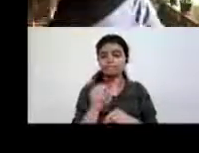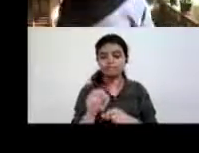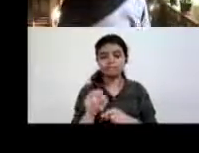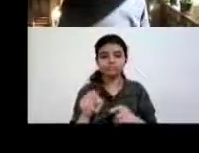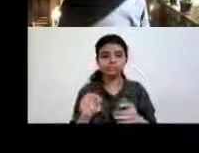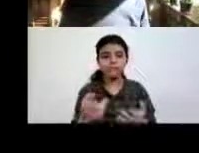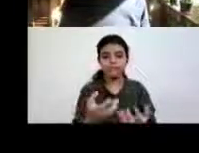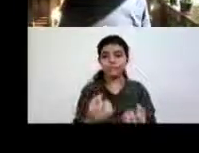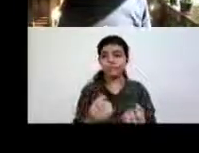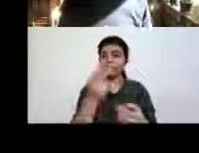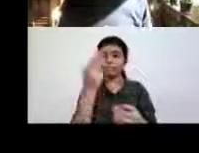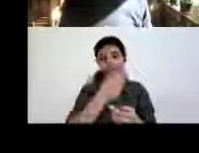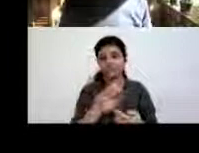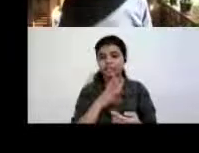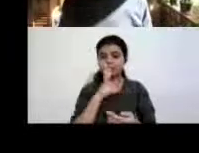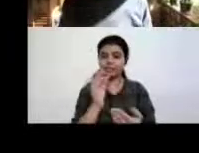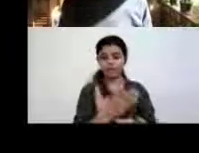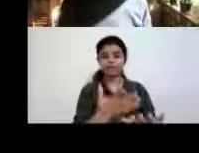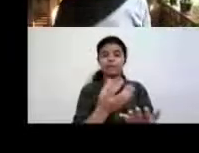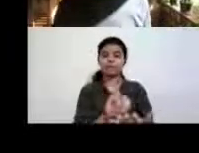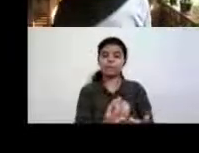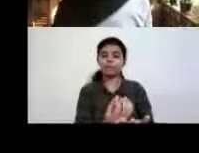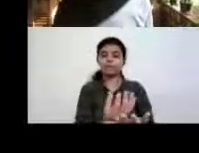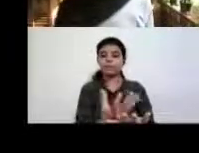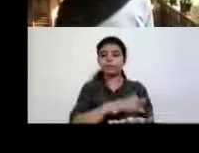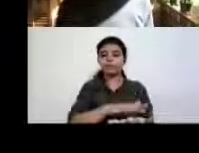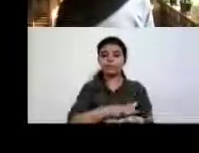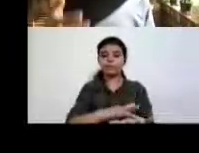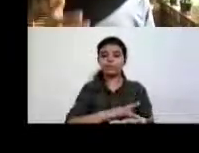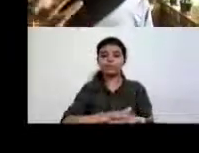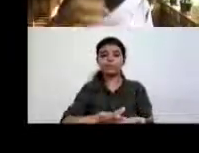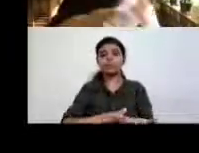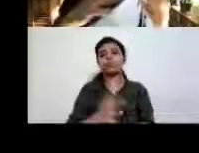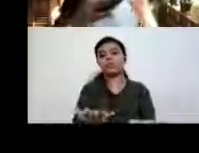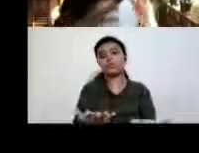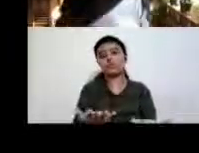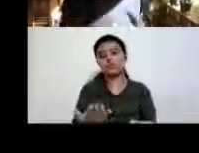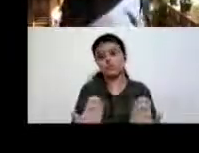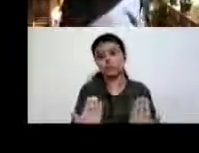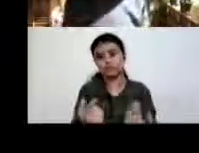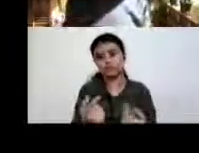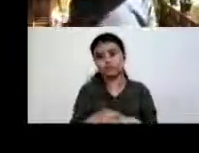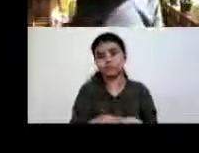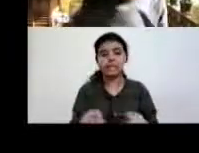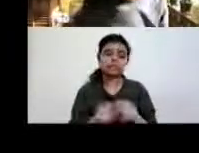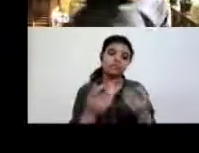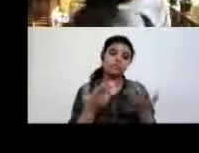tactile paintings. And yeah, so there are like different